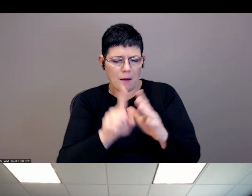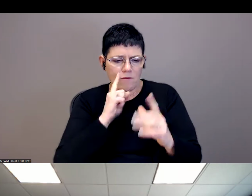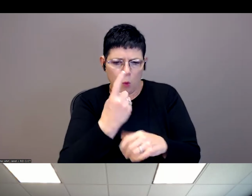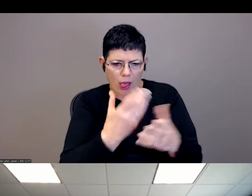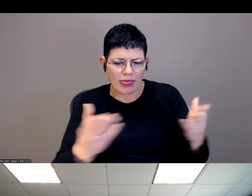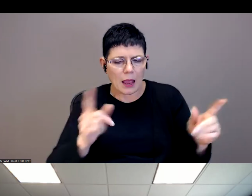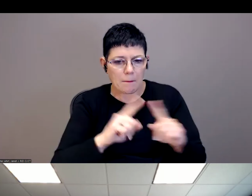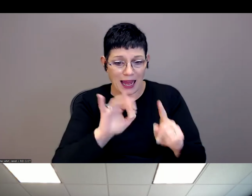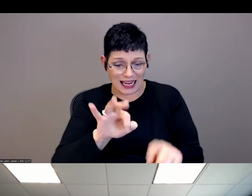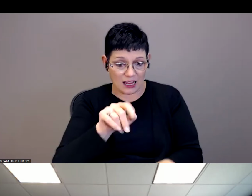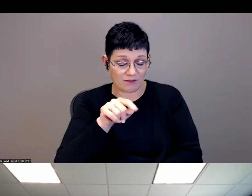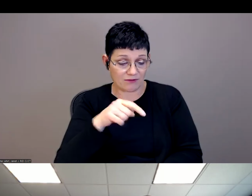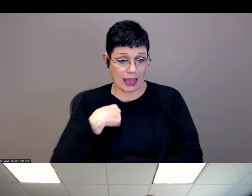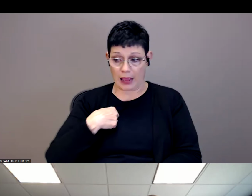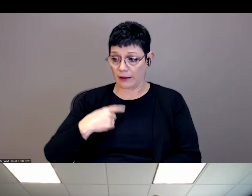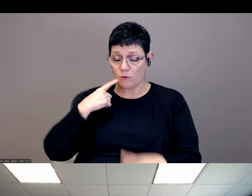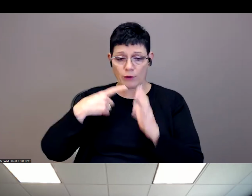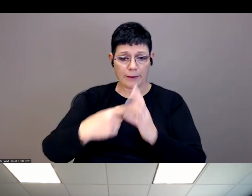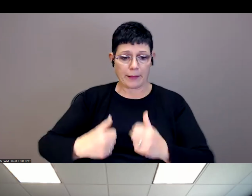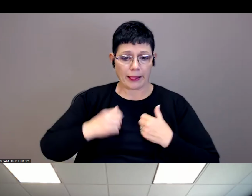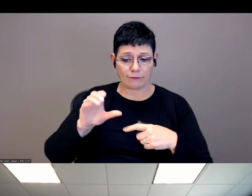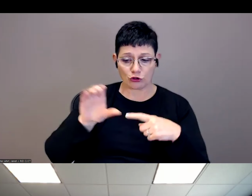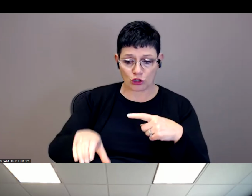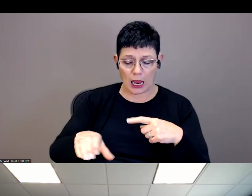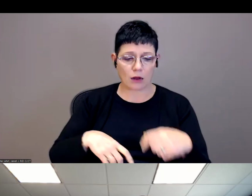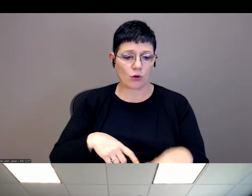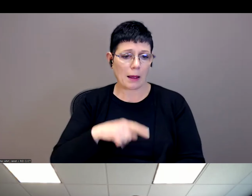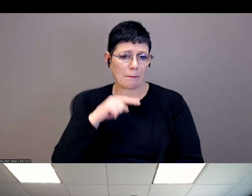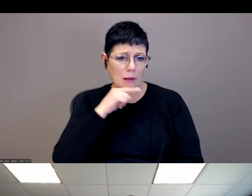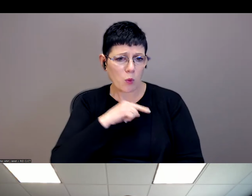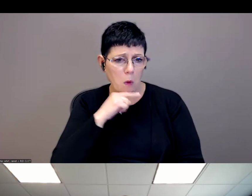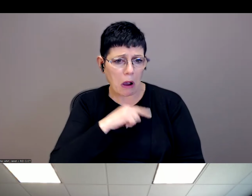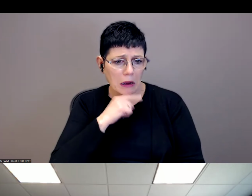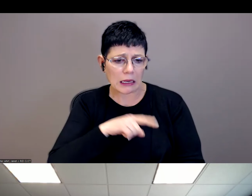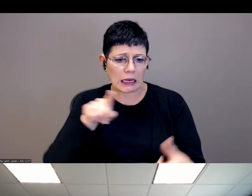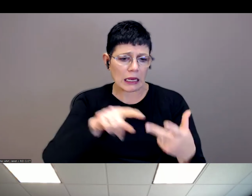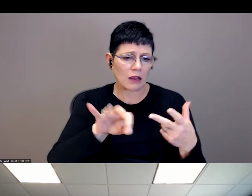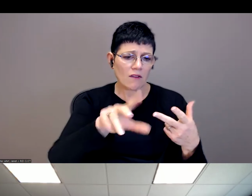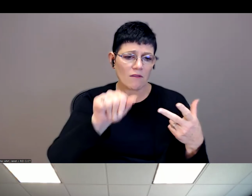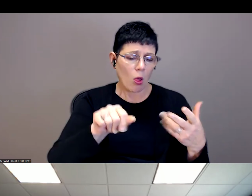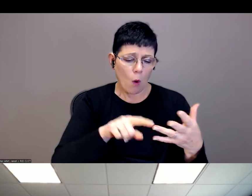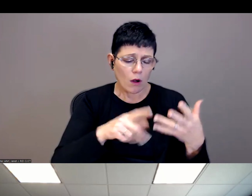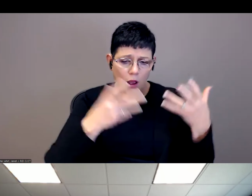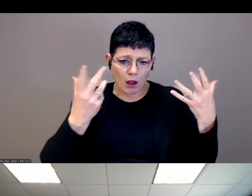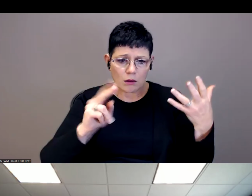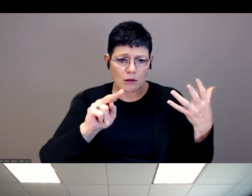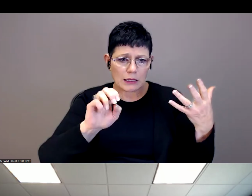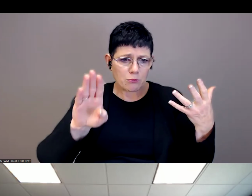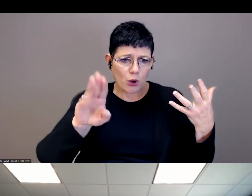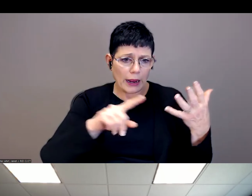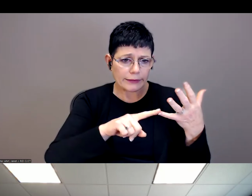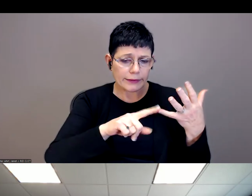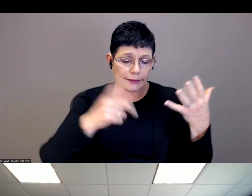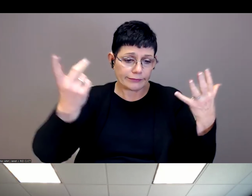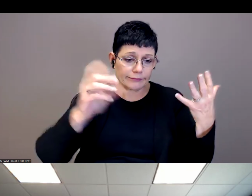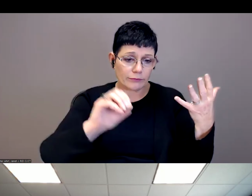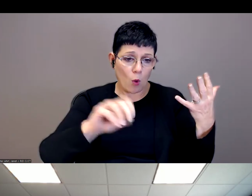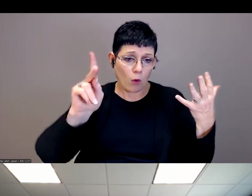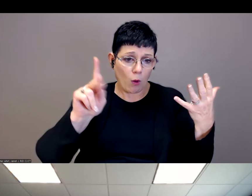I'm living in Chicago, if I'm living in Milwaukee, if I'm in Florida, or if I'm in Nebraska or Tulsa,